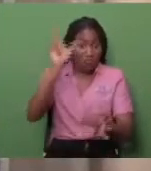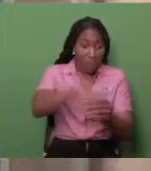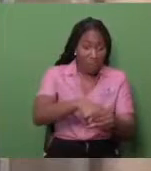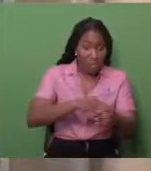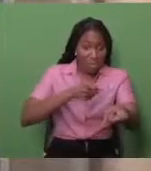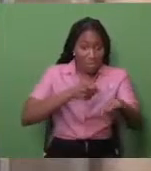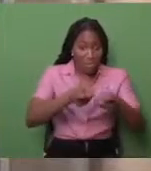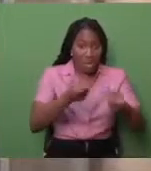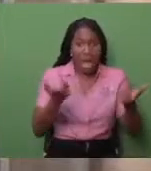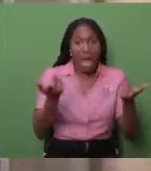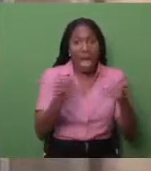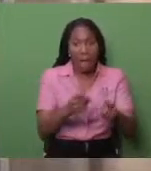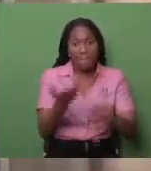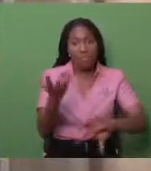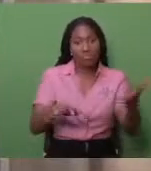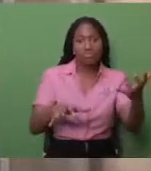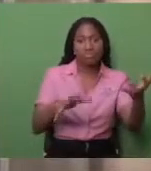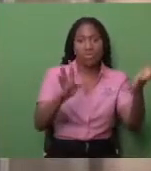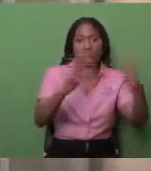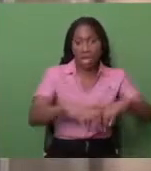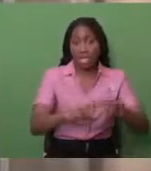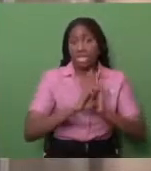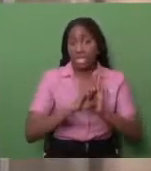crash. Just look at the police service.